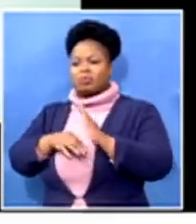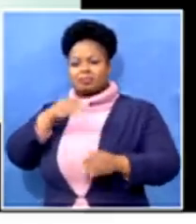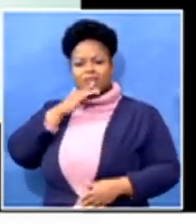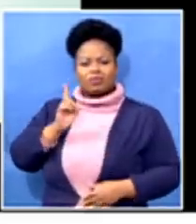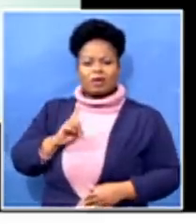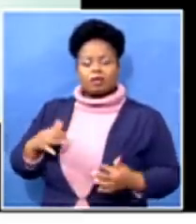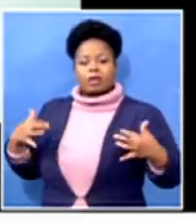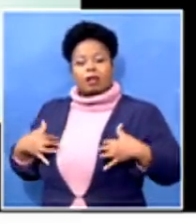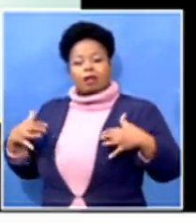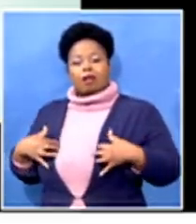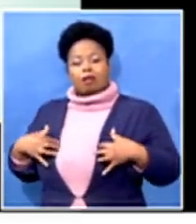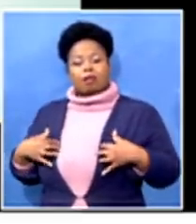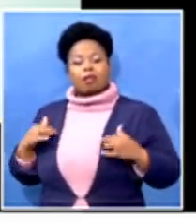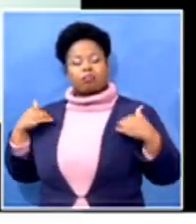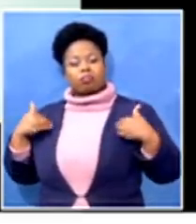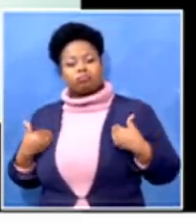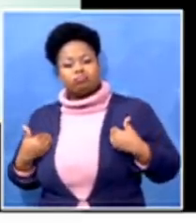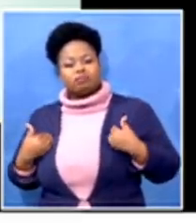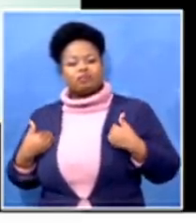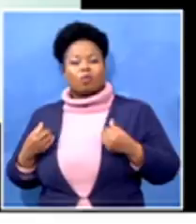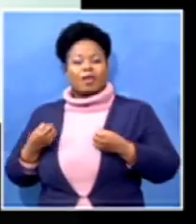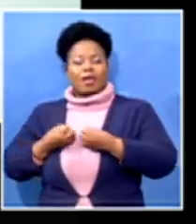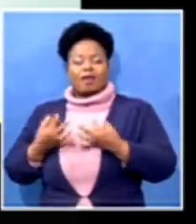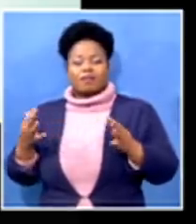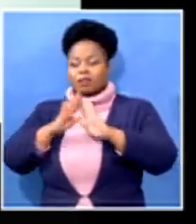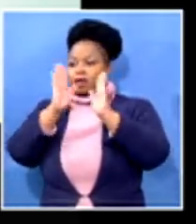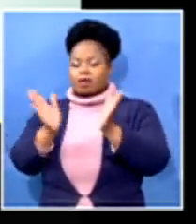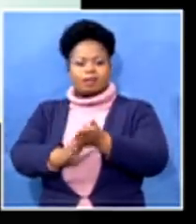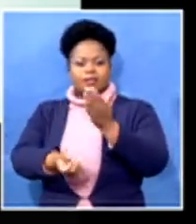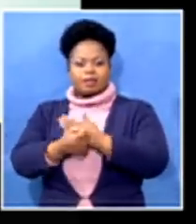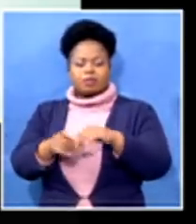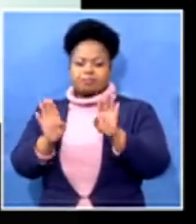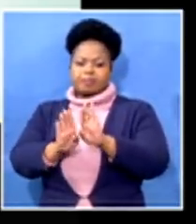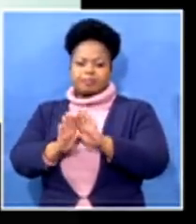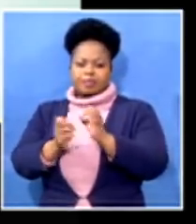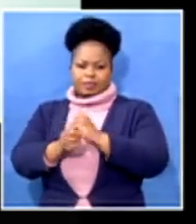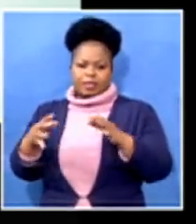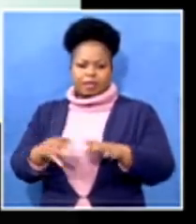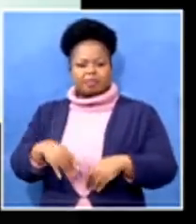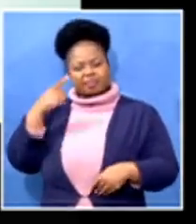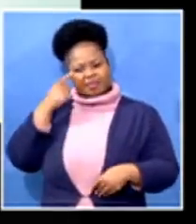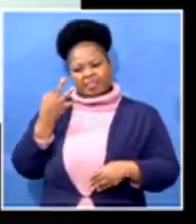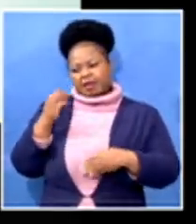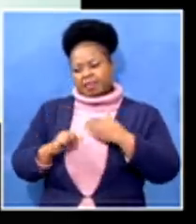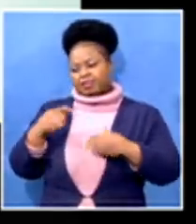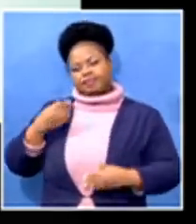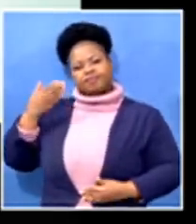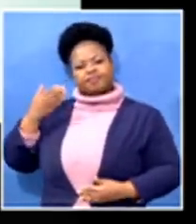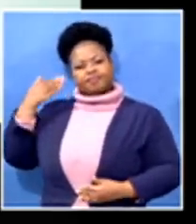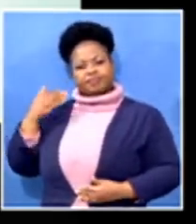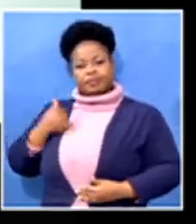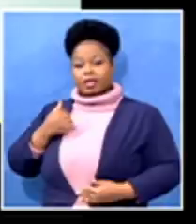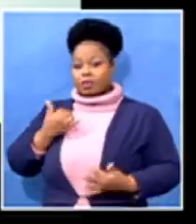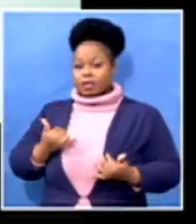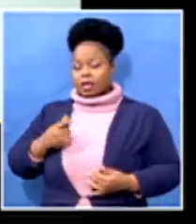completely overwhelmed by all of happening with the virus and going into lockdown. That was maybe 3 months ago. What we're seeing